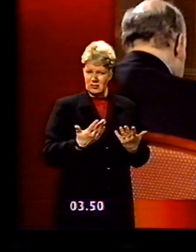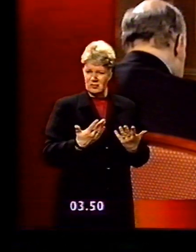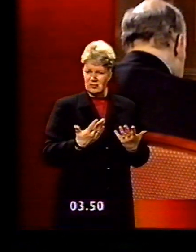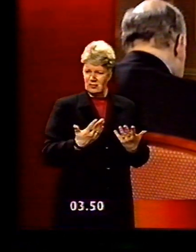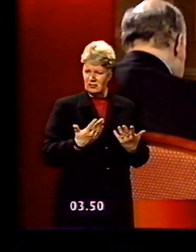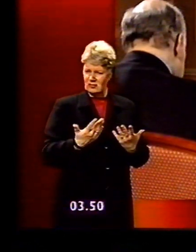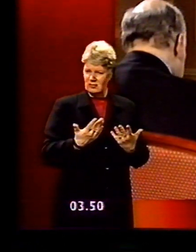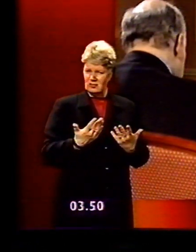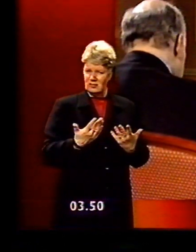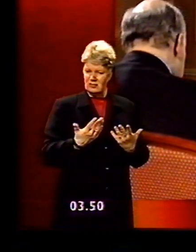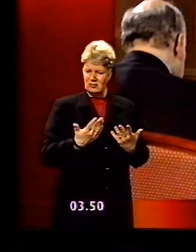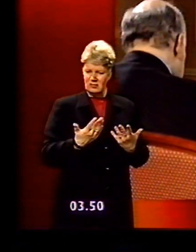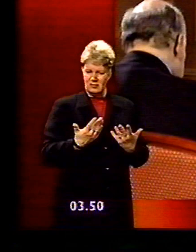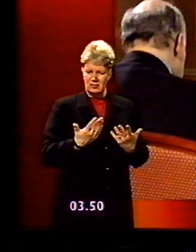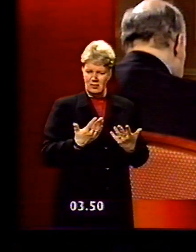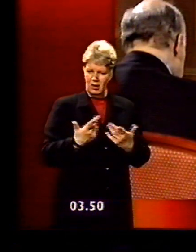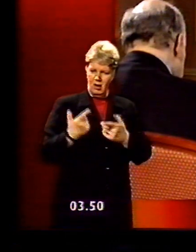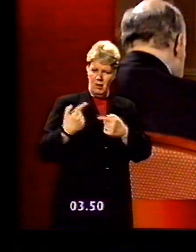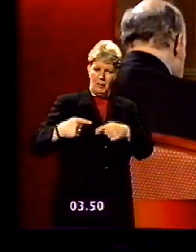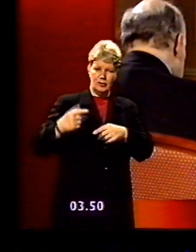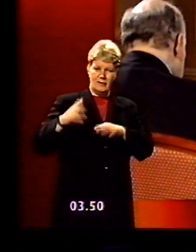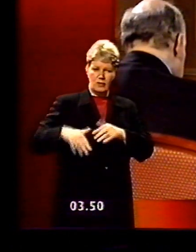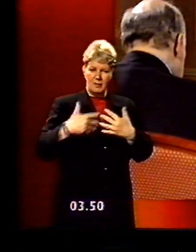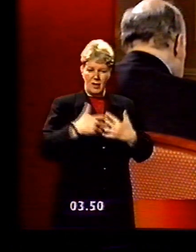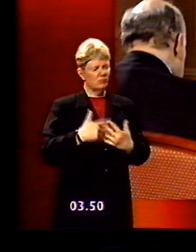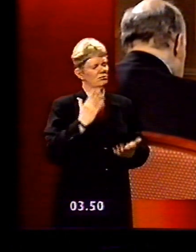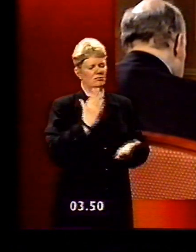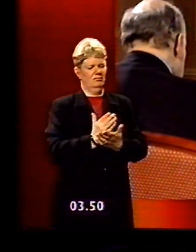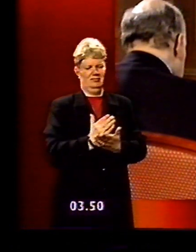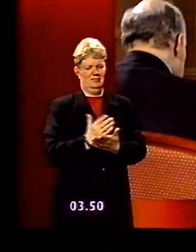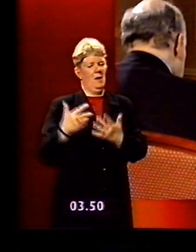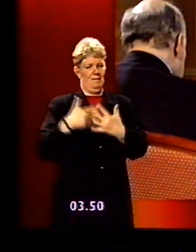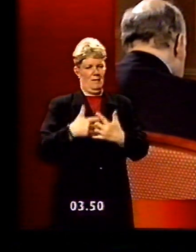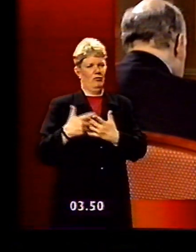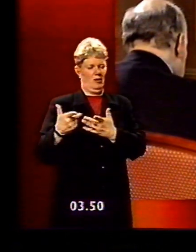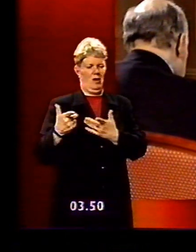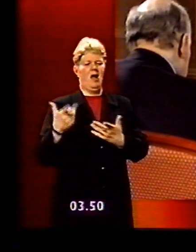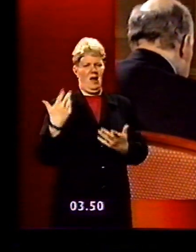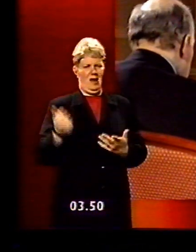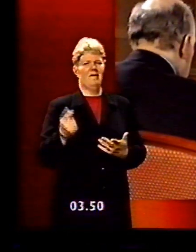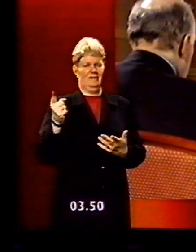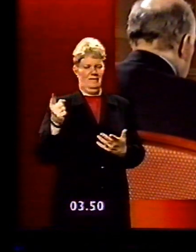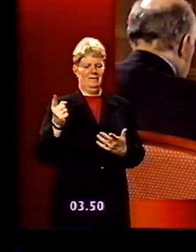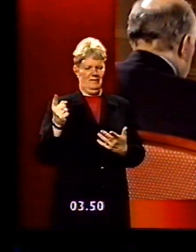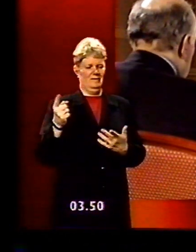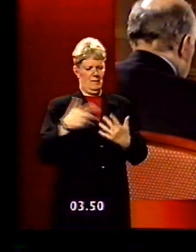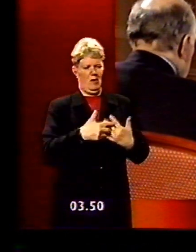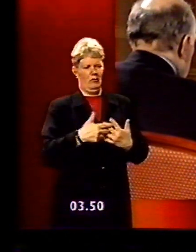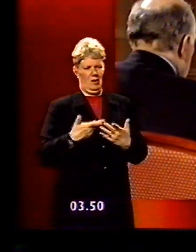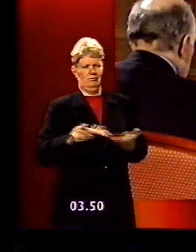the American officials who were present in Chile? Absolutely inconceivable. They were looking for recognition.